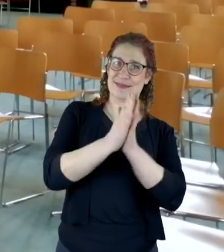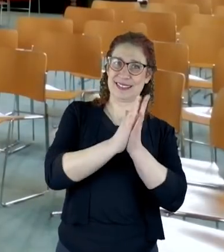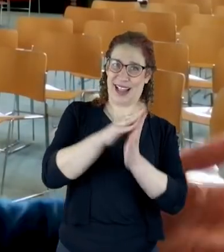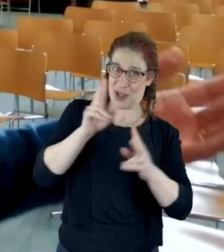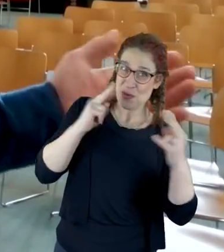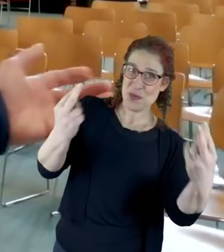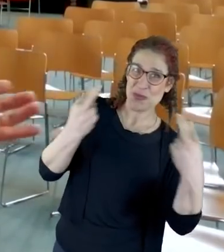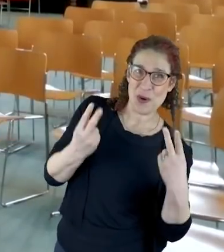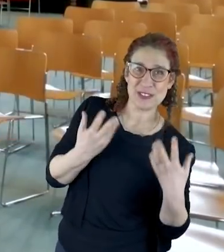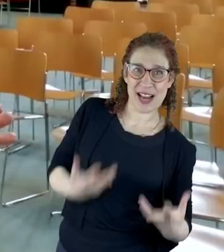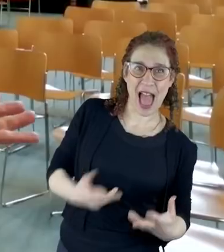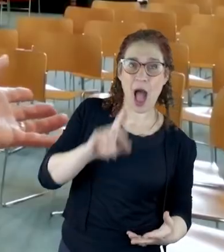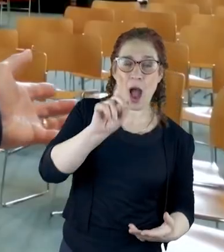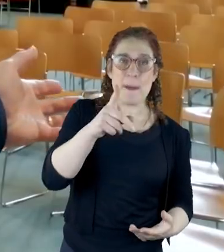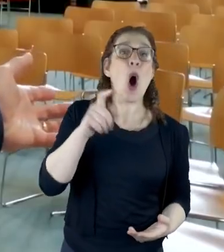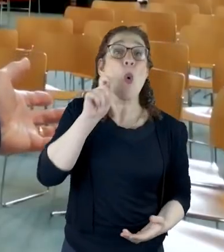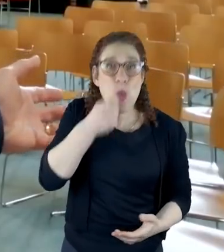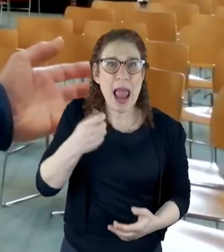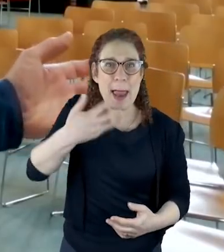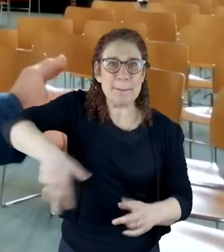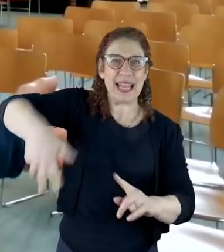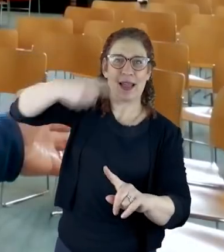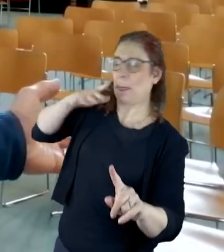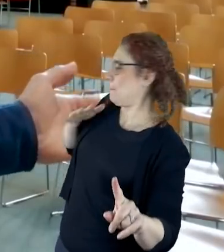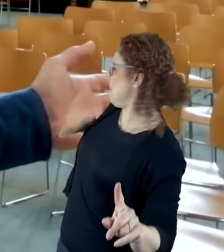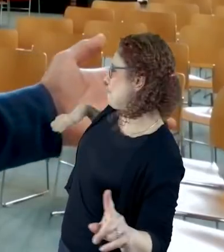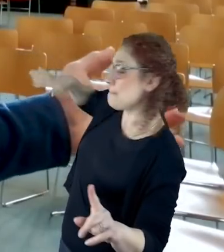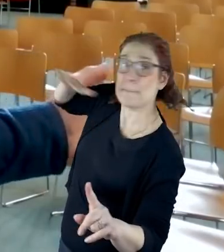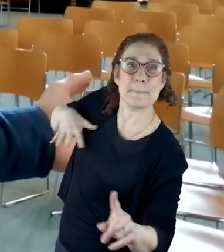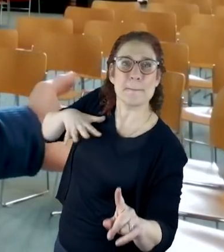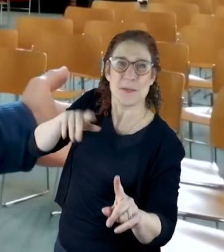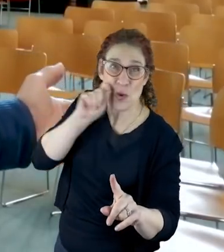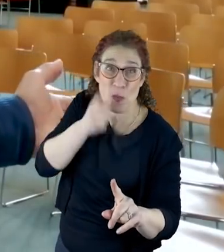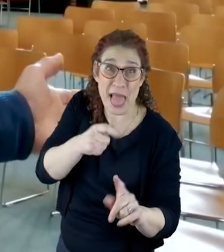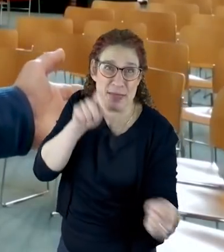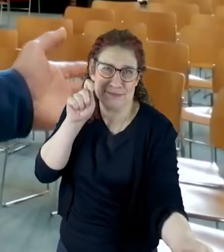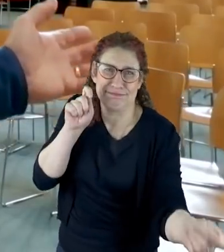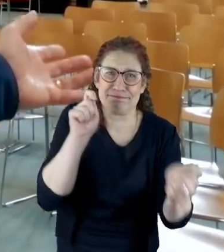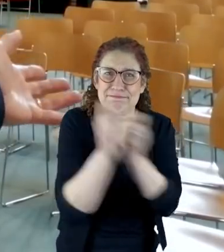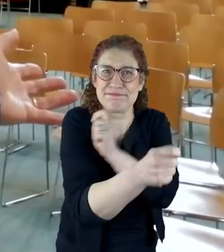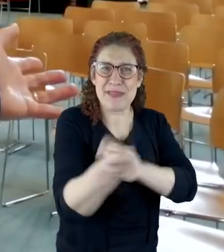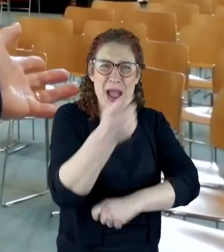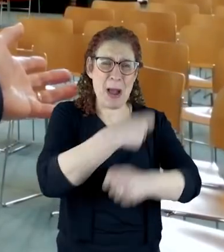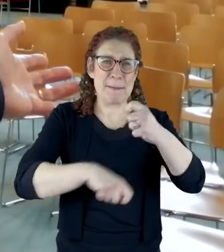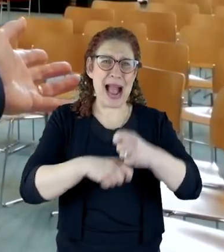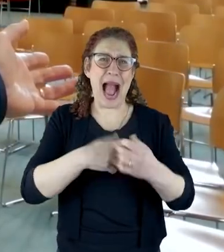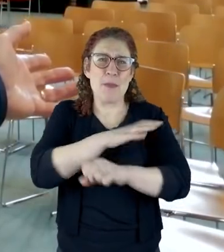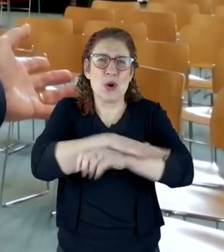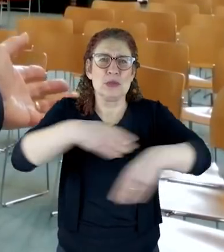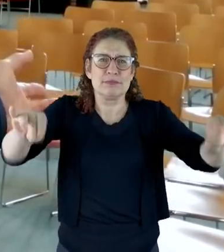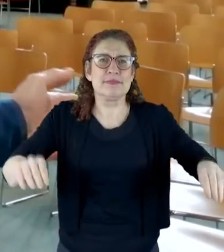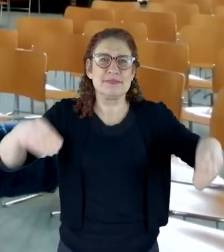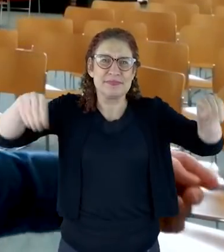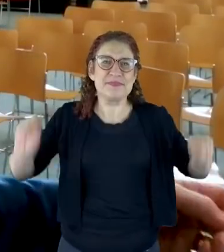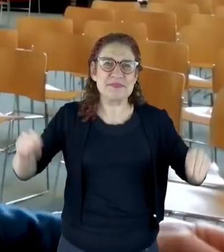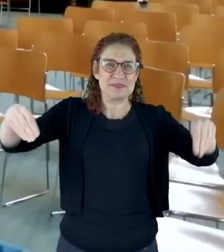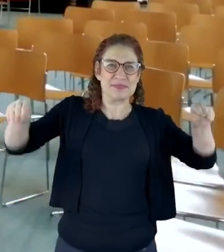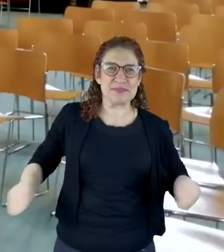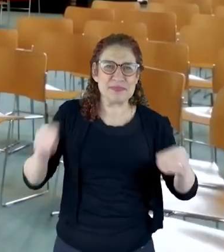the hall, the space behind me in the center of the church will have been transformed into a banquet